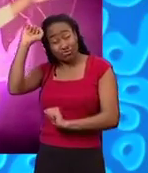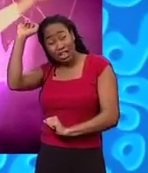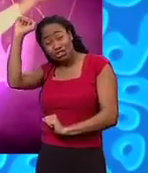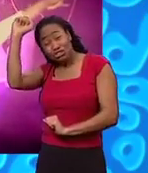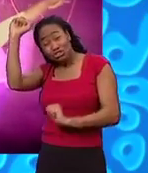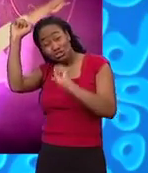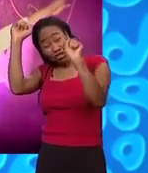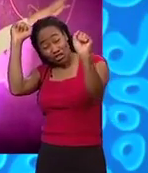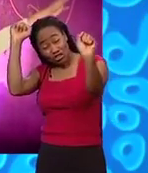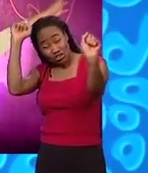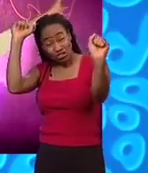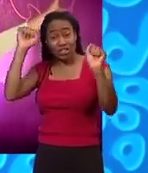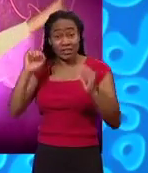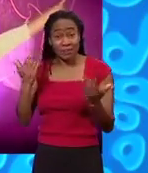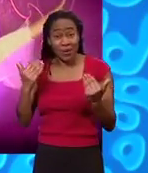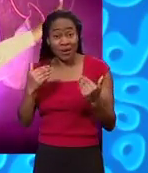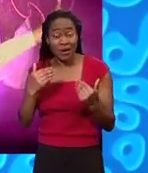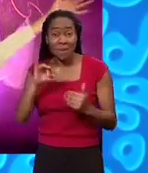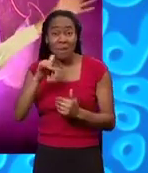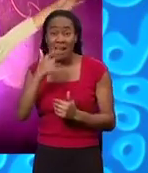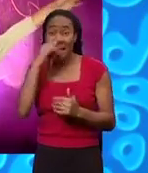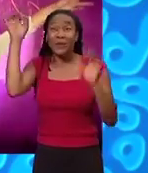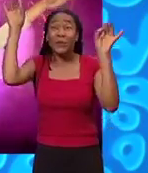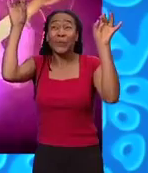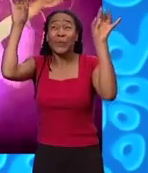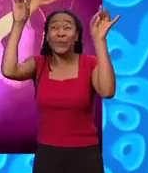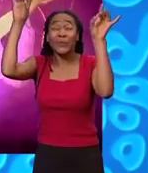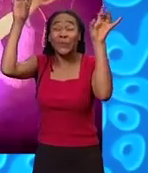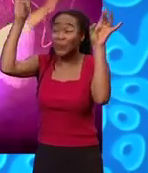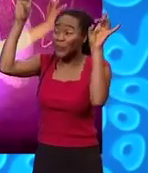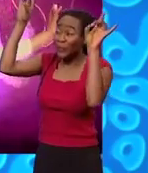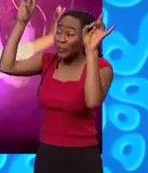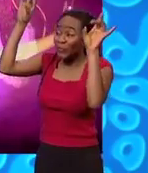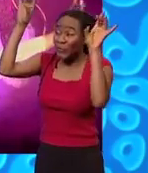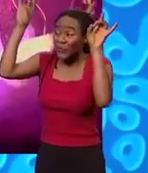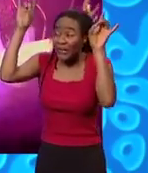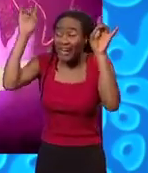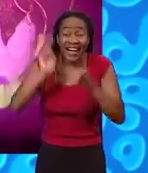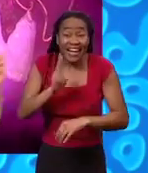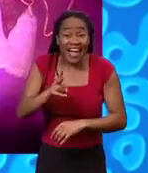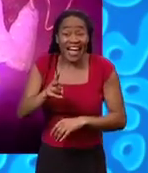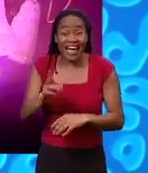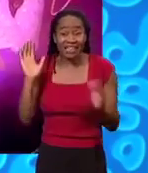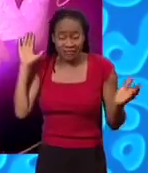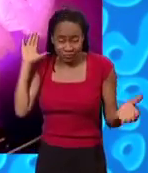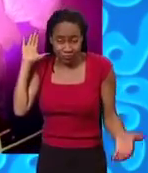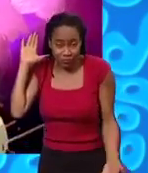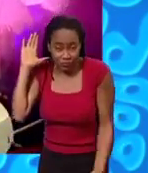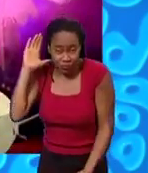point. Maybe we'll be able to twinkle. Twinkle. Let's do that again. Let's